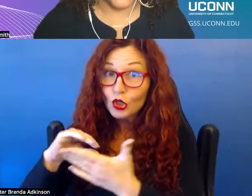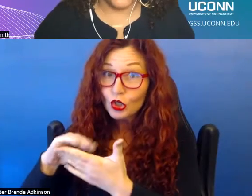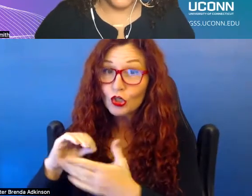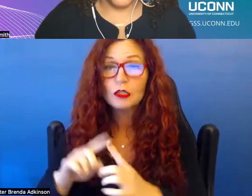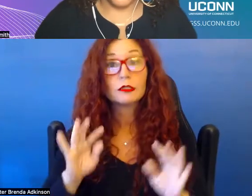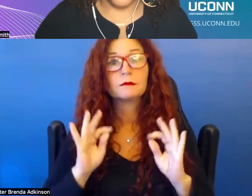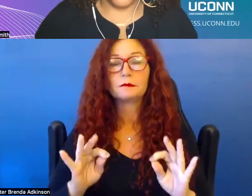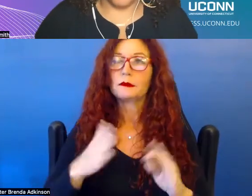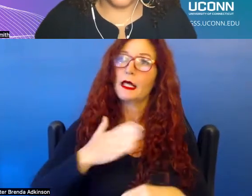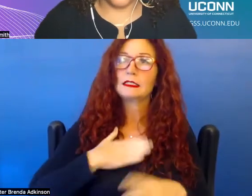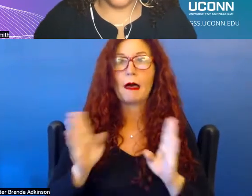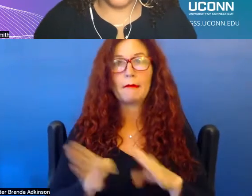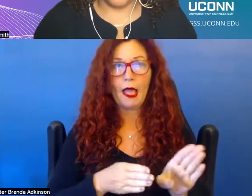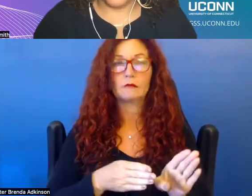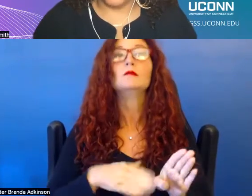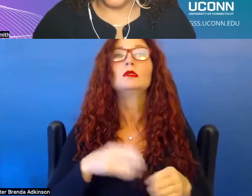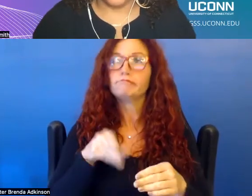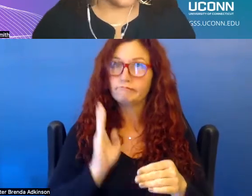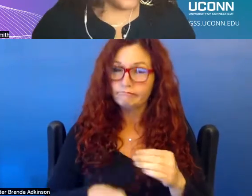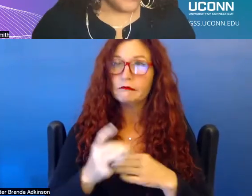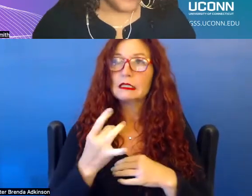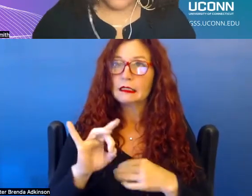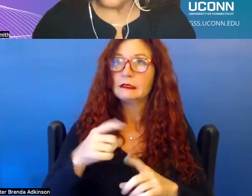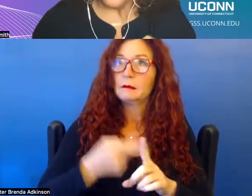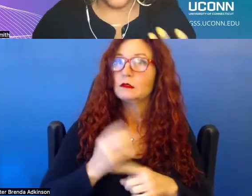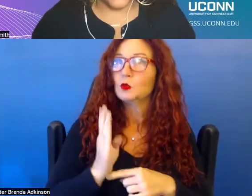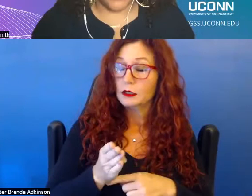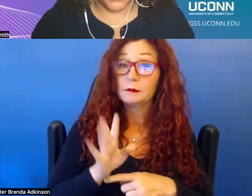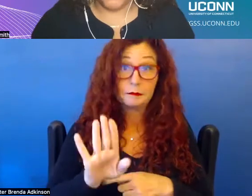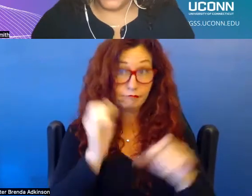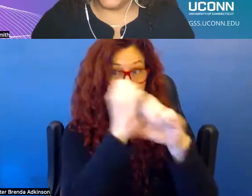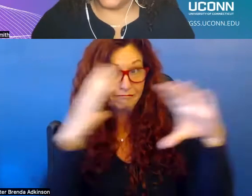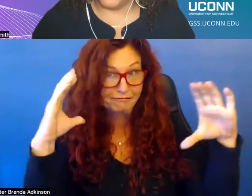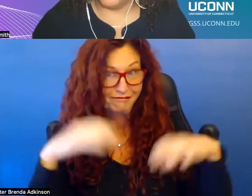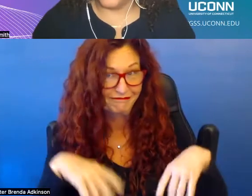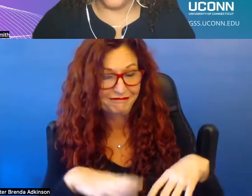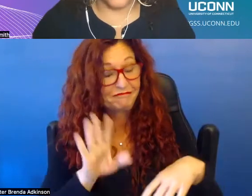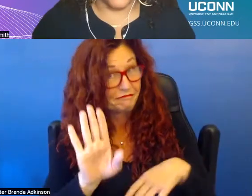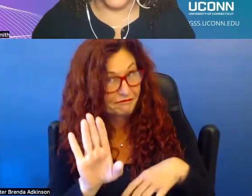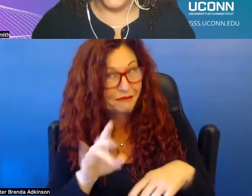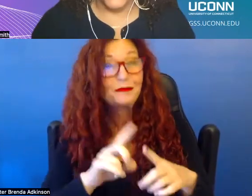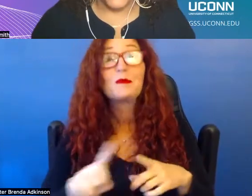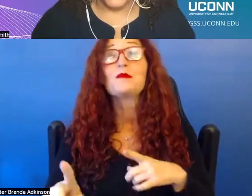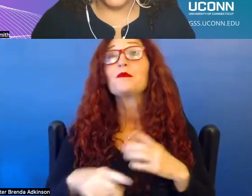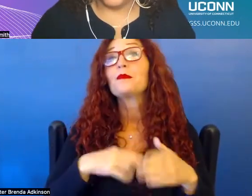months. So very quickly, that timeline and plan